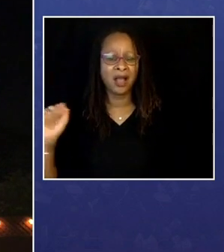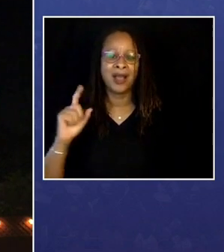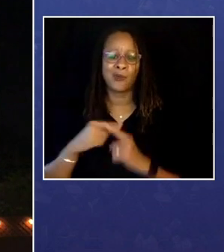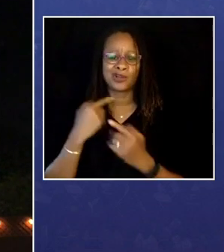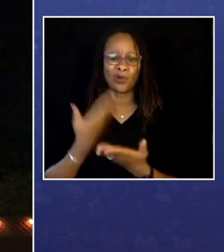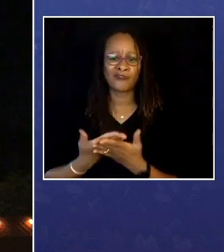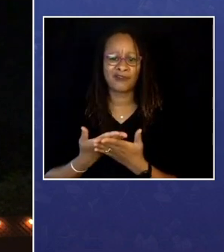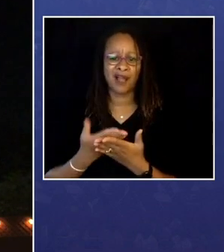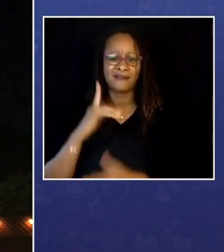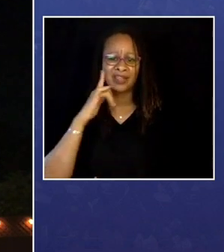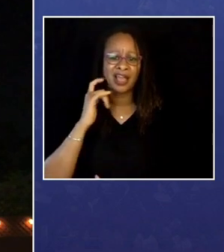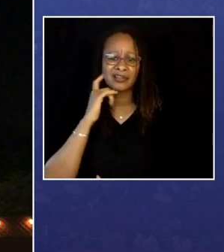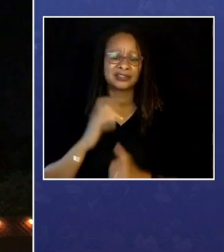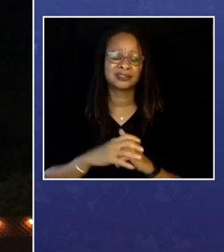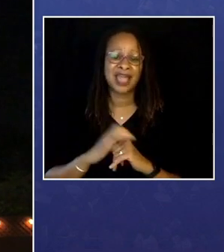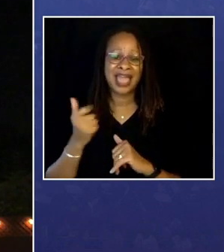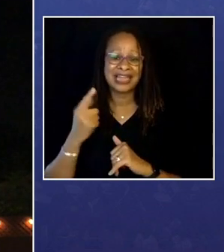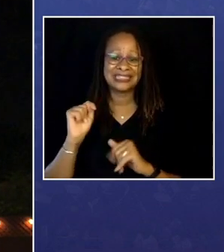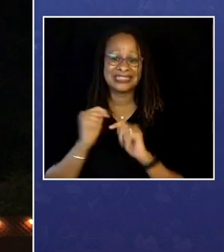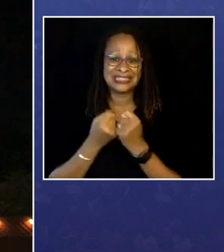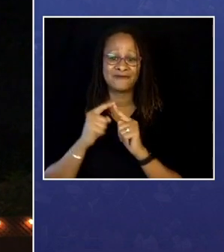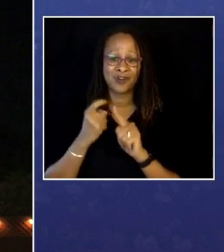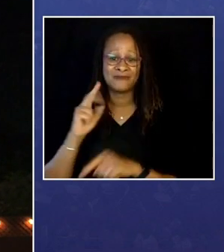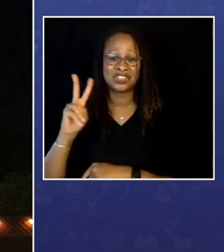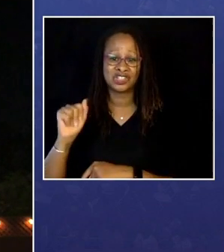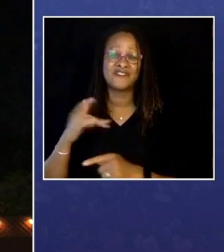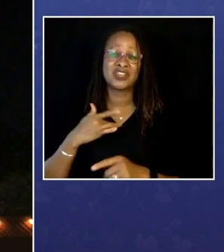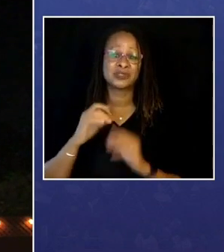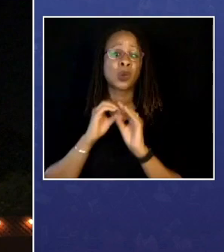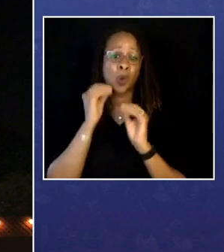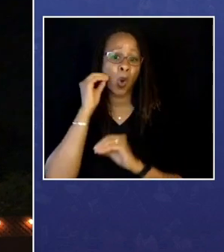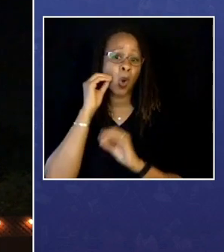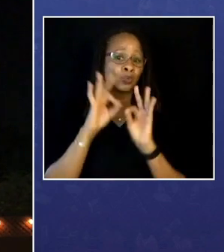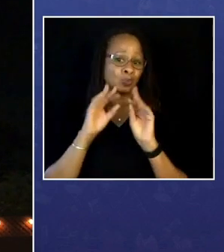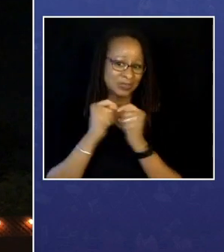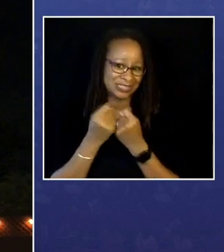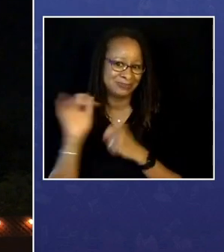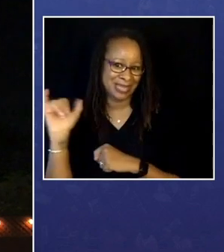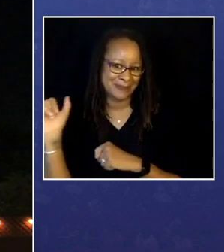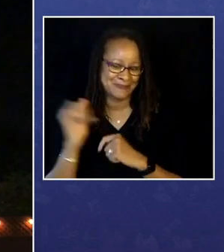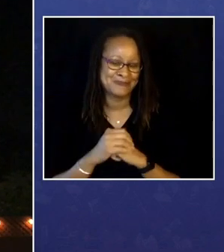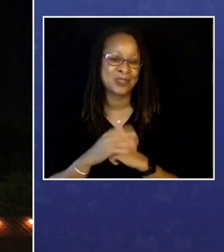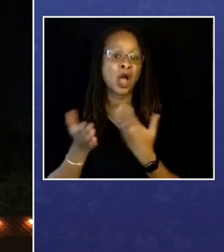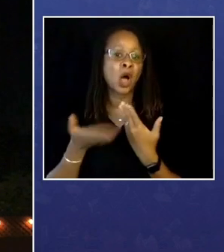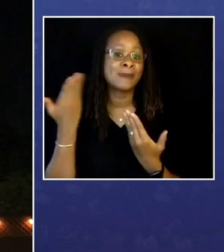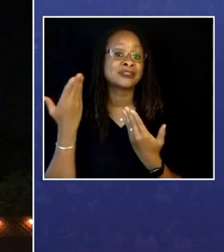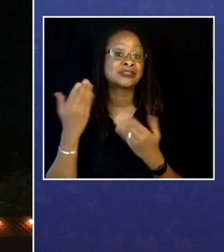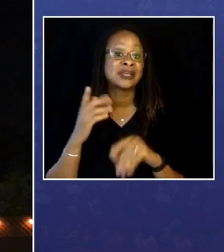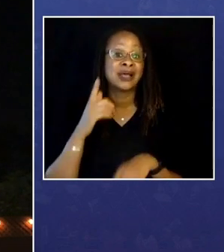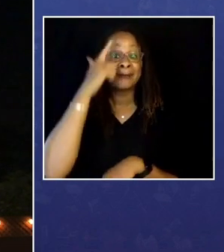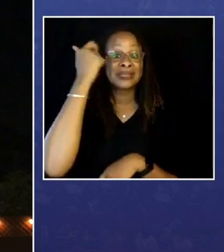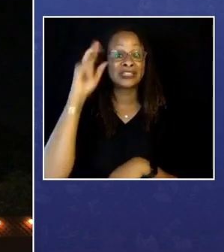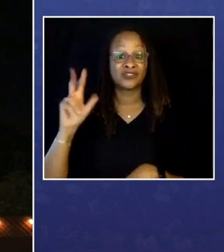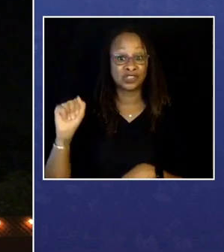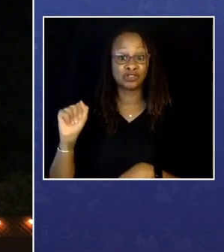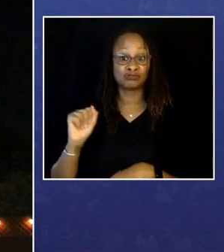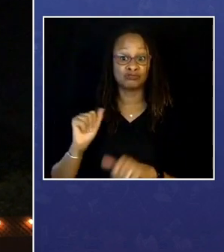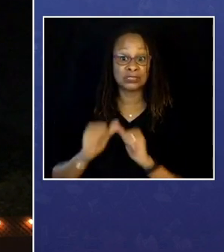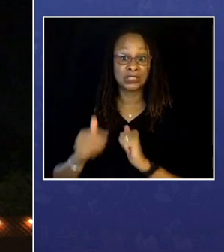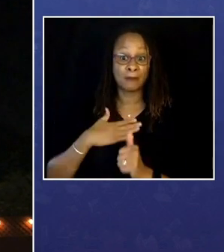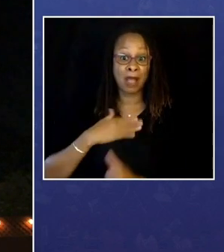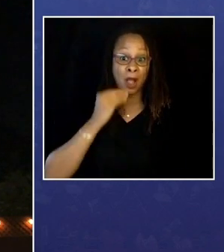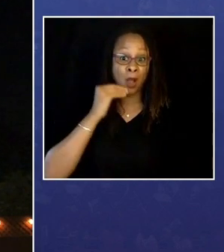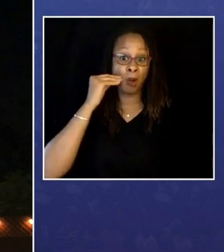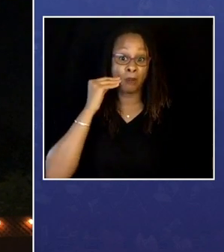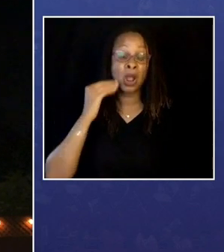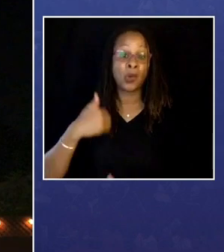once you move out to California, practically any team from Virginia feels like the home team. Well, almost. Because Virginia, I mean, it really is still